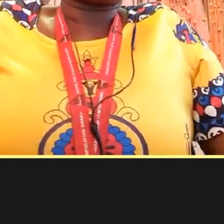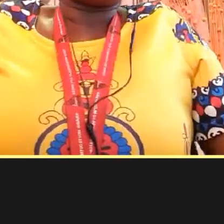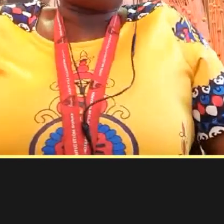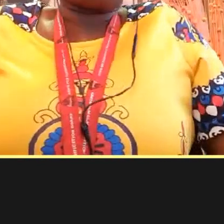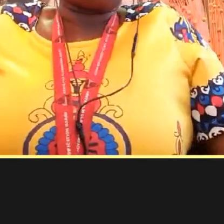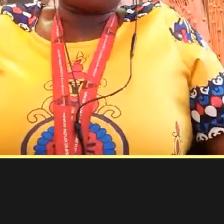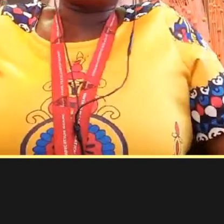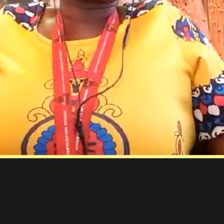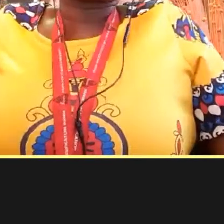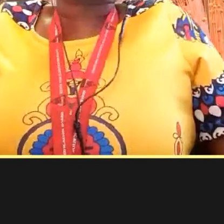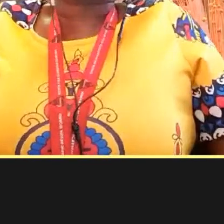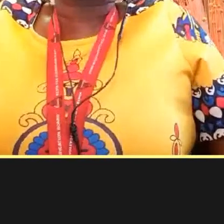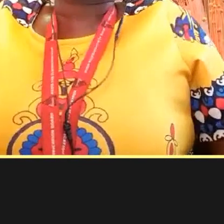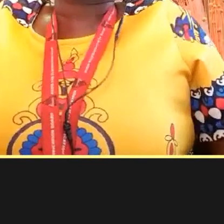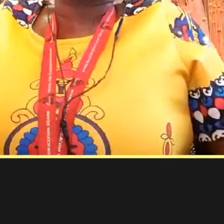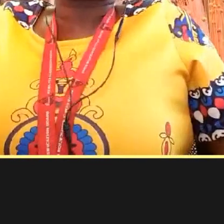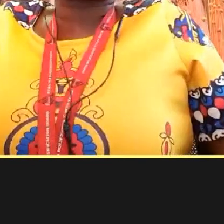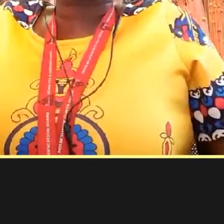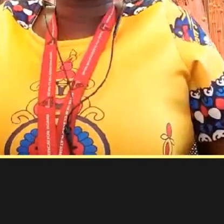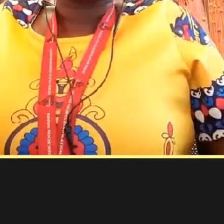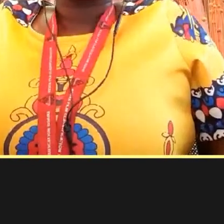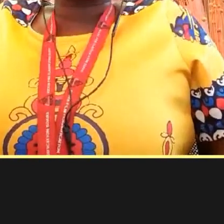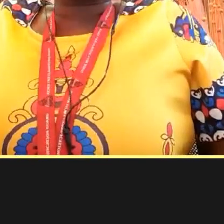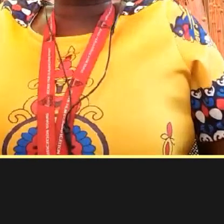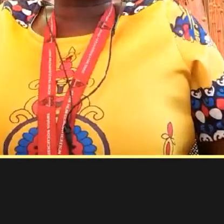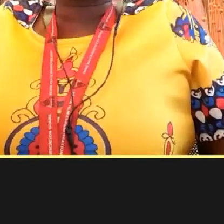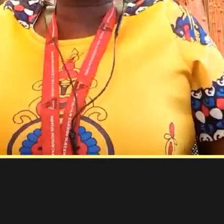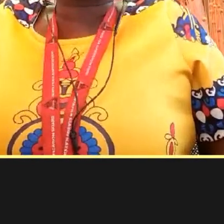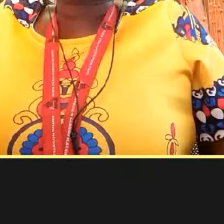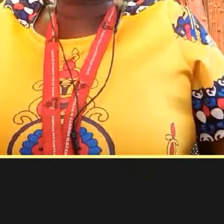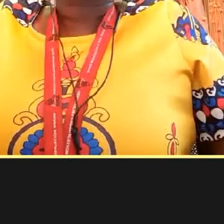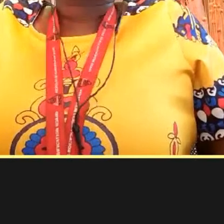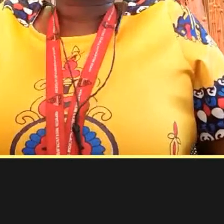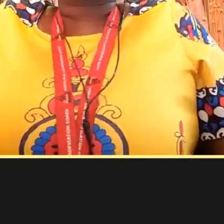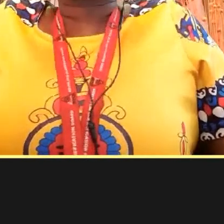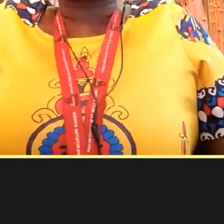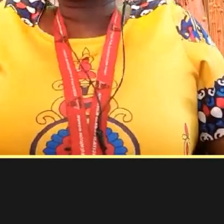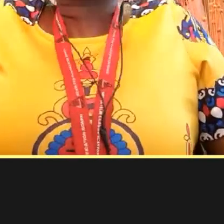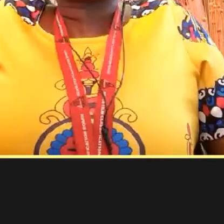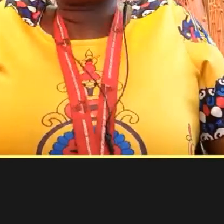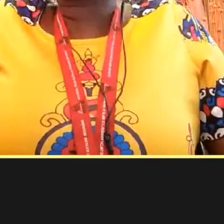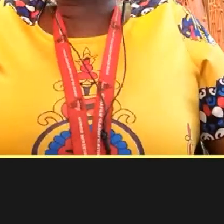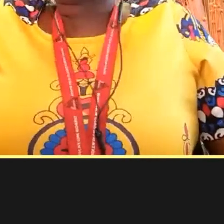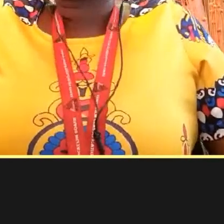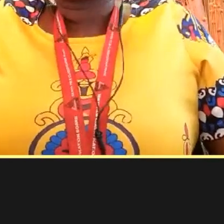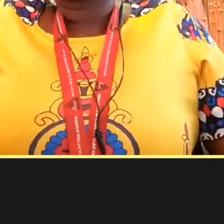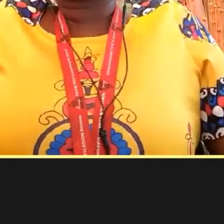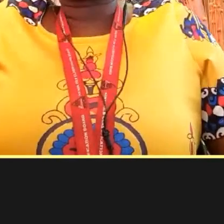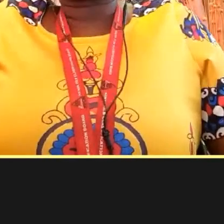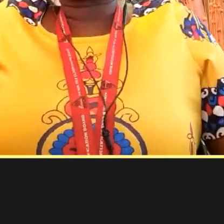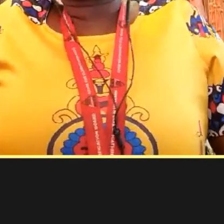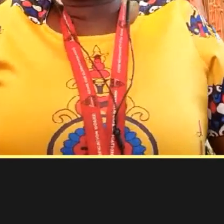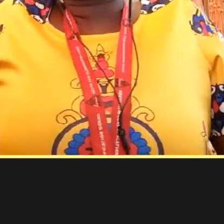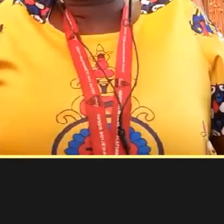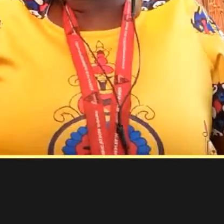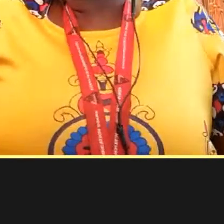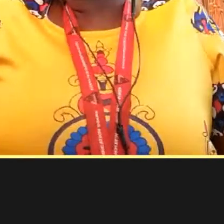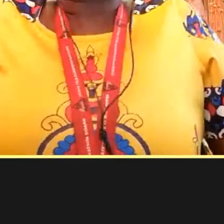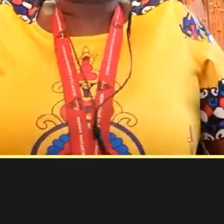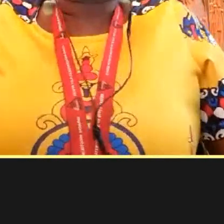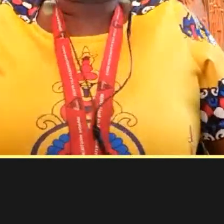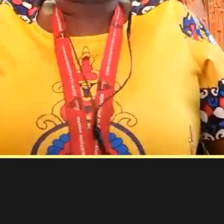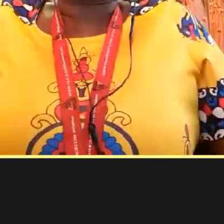moving away from being digital immigrants who are hosting digital natives. Thank you, and we